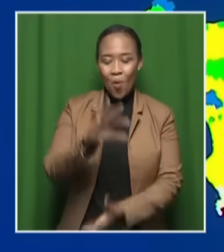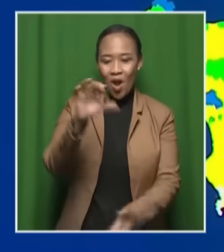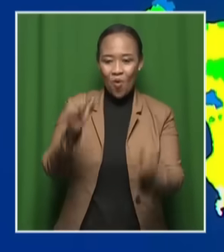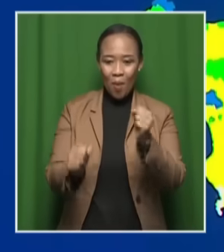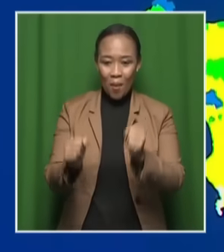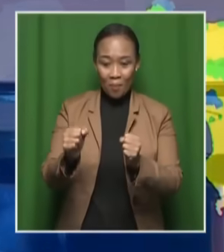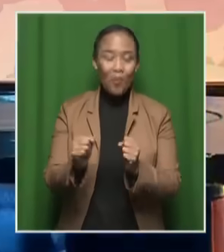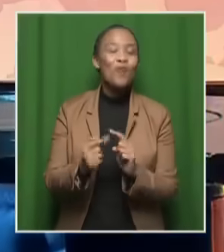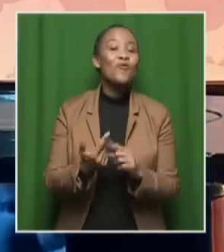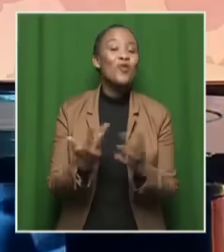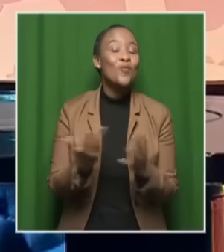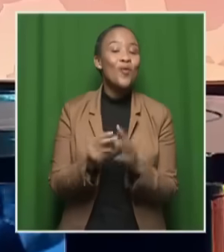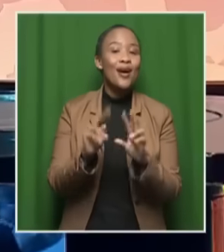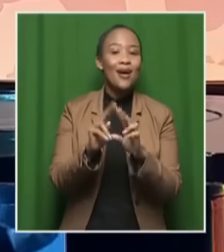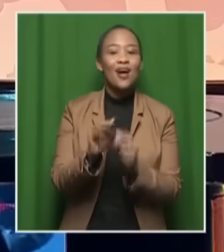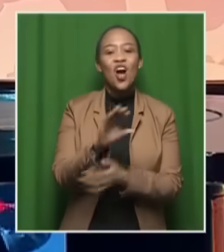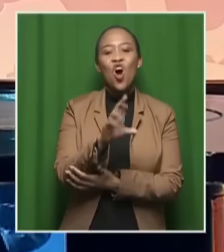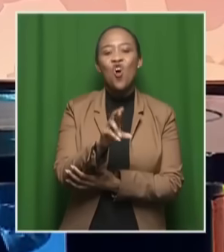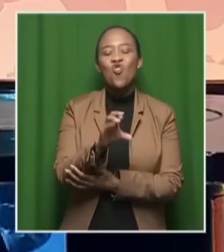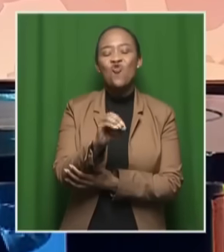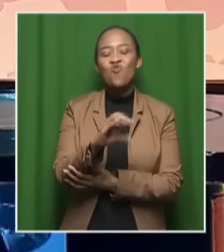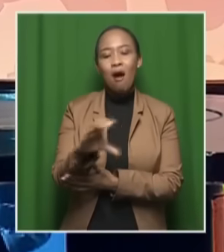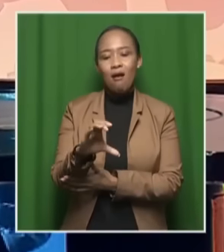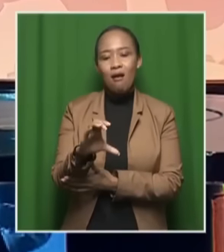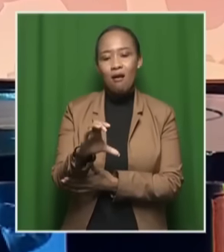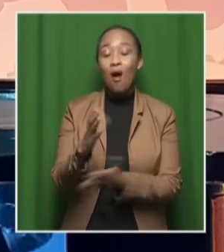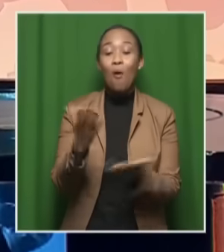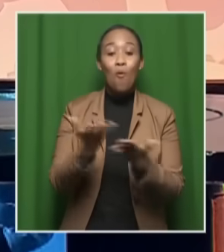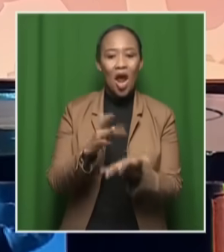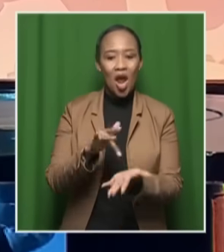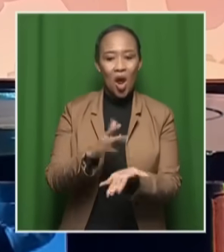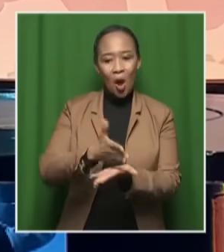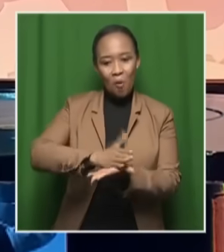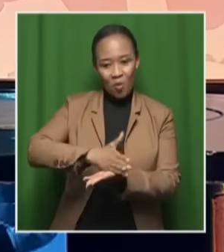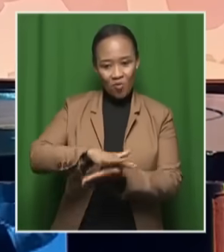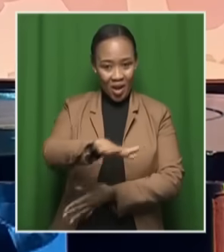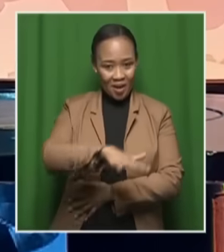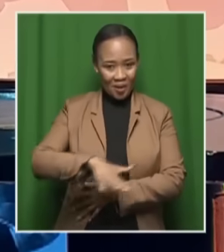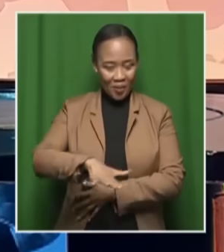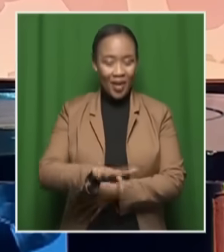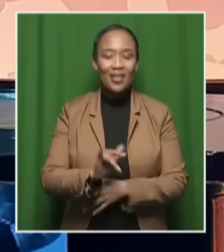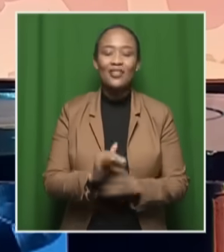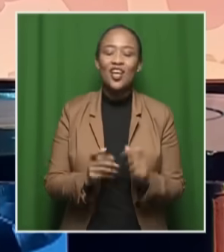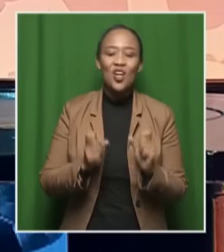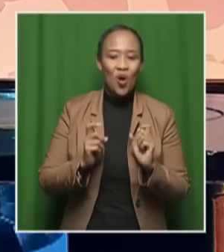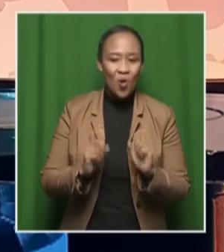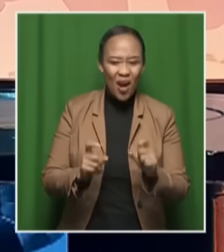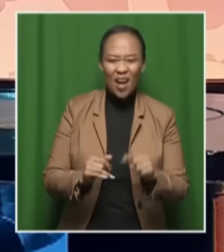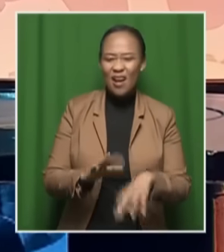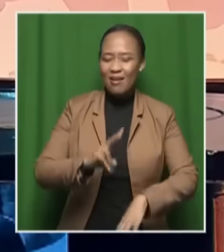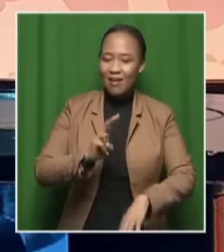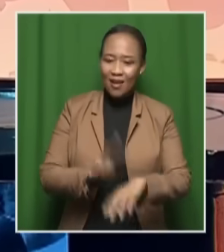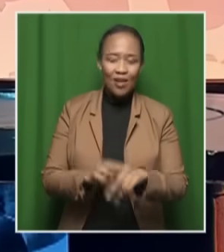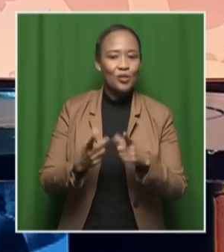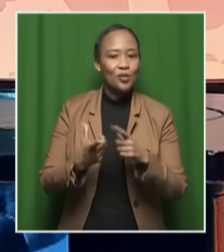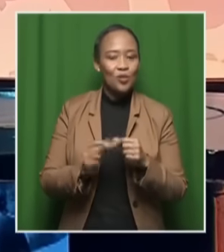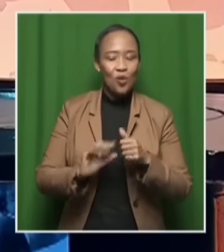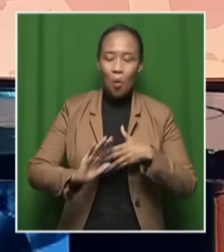the National Results Centre here in Midrand. What a joy it's been, but I know we need to quickly just wrap up with, I know you were doing